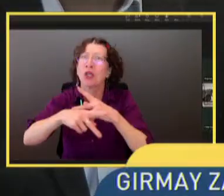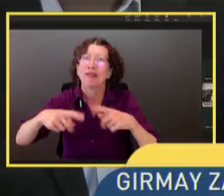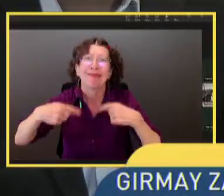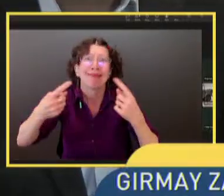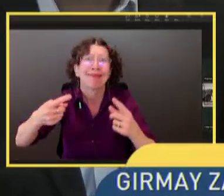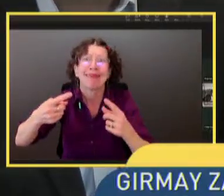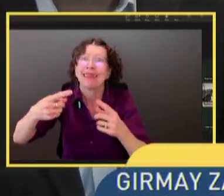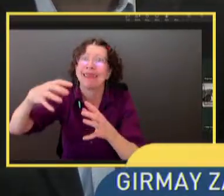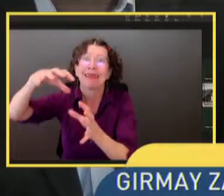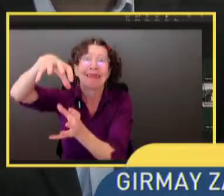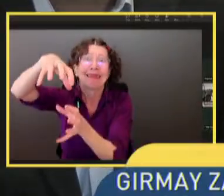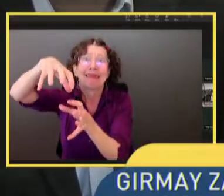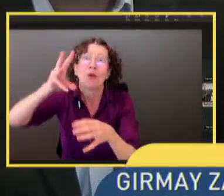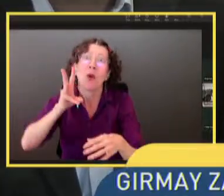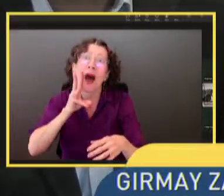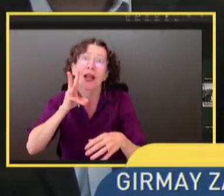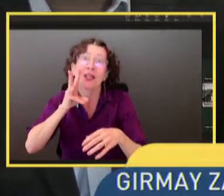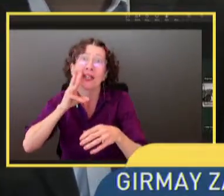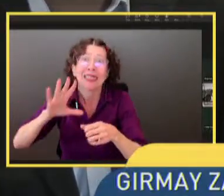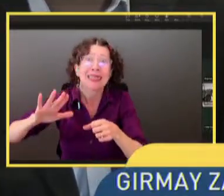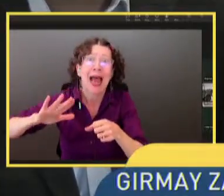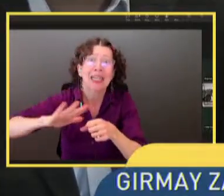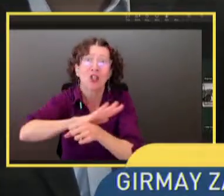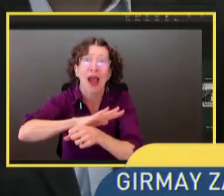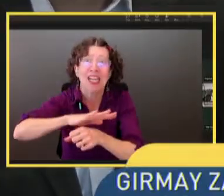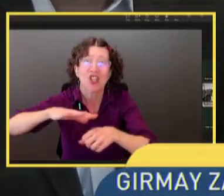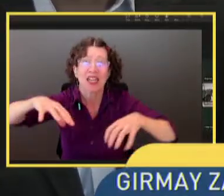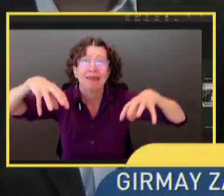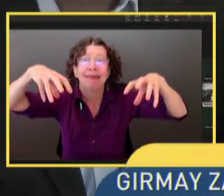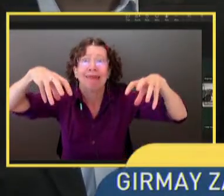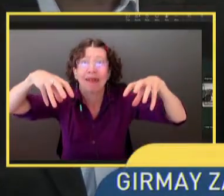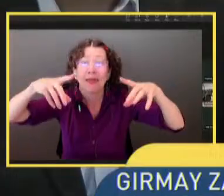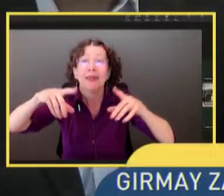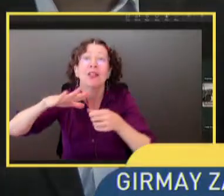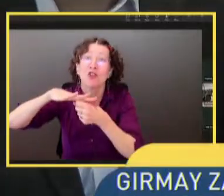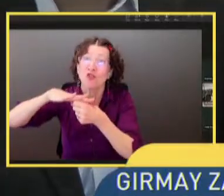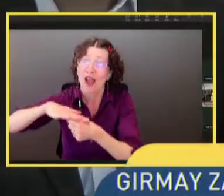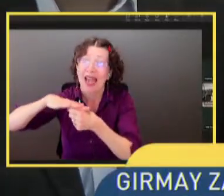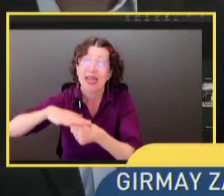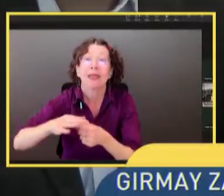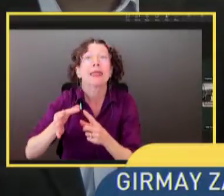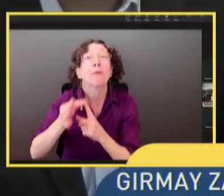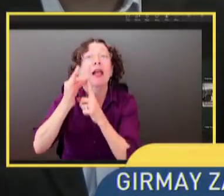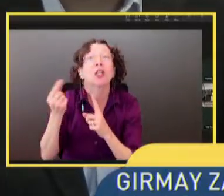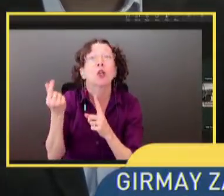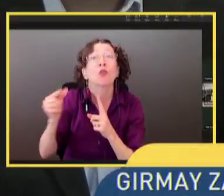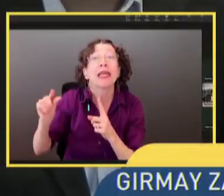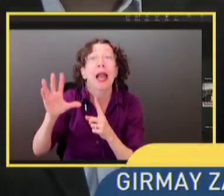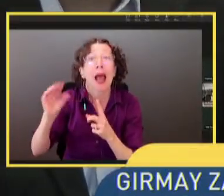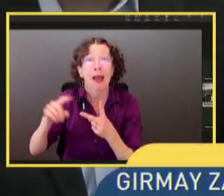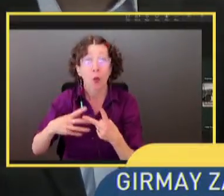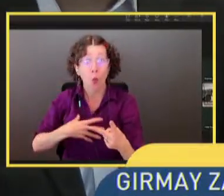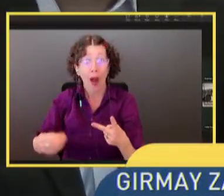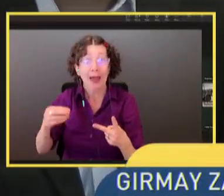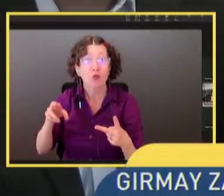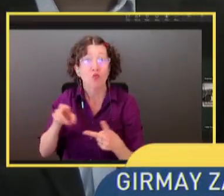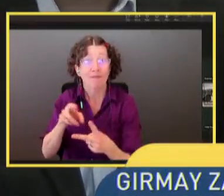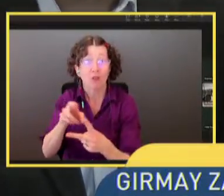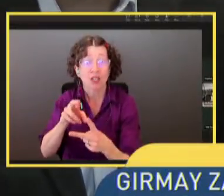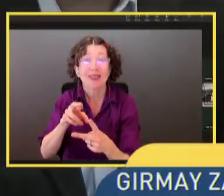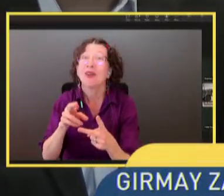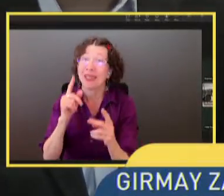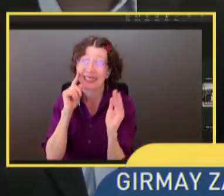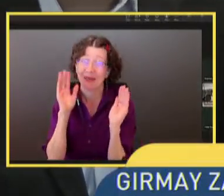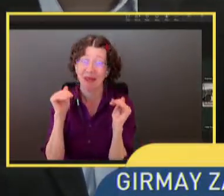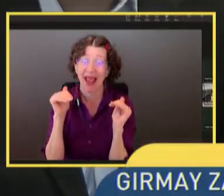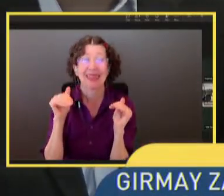But while floodwaters are receding, the levees have never experienced before the amount of saturation